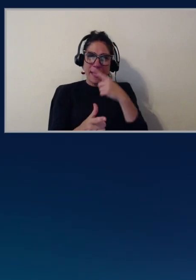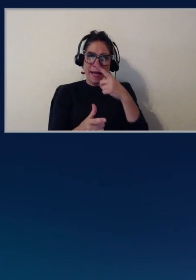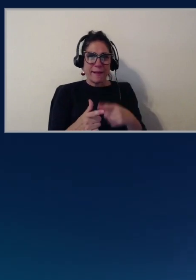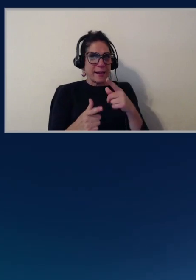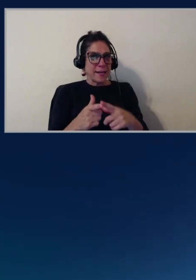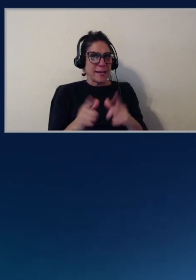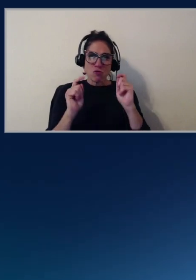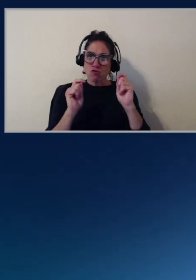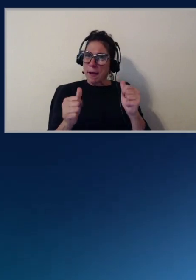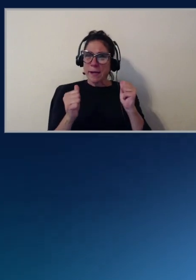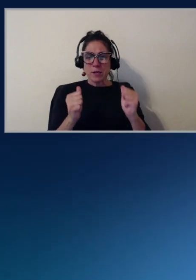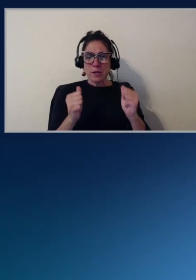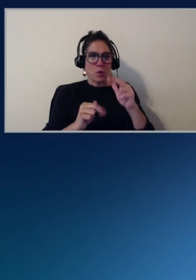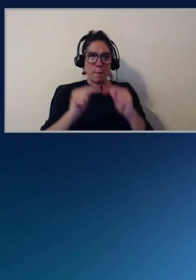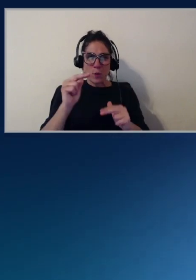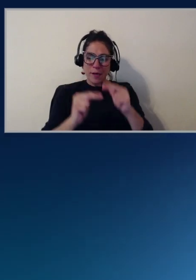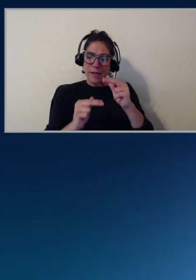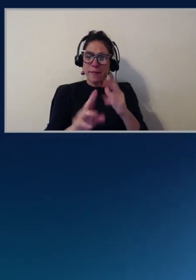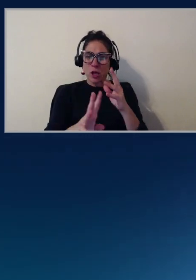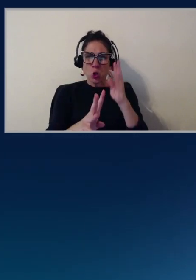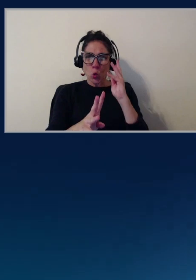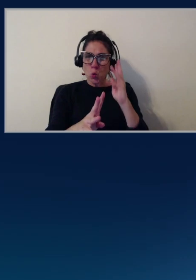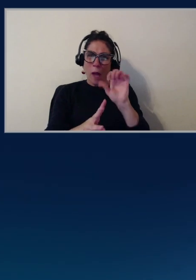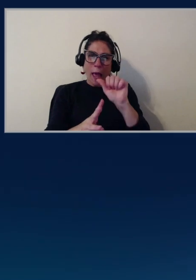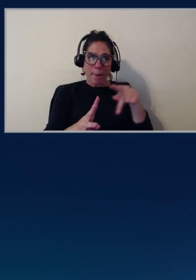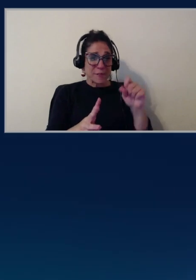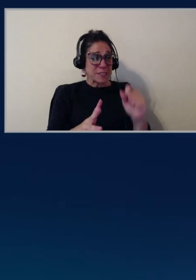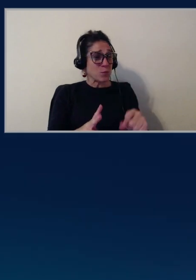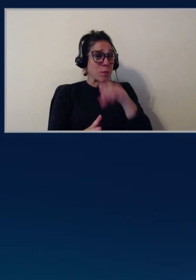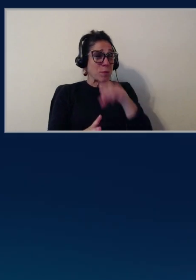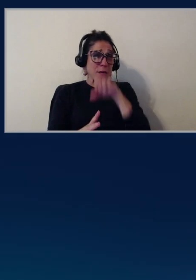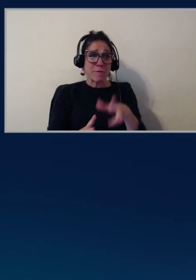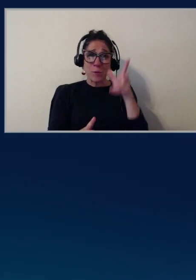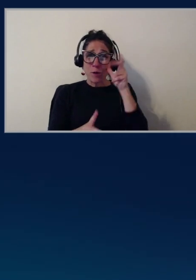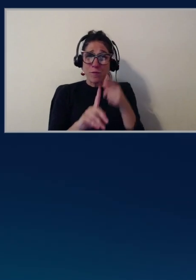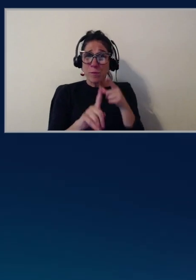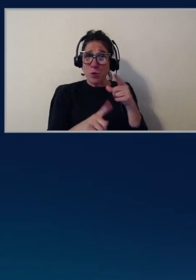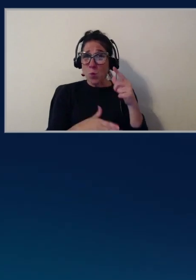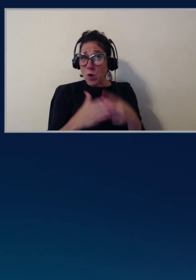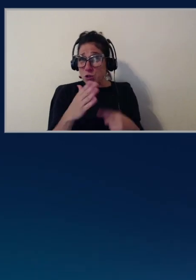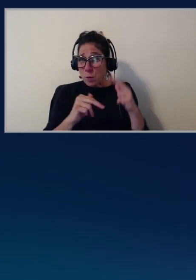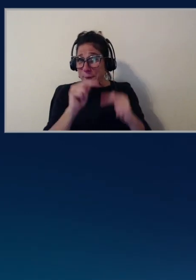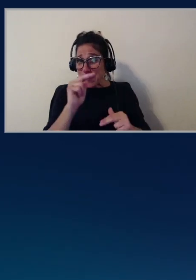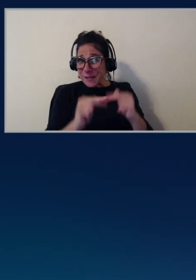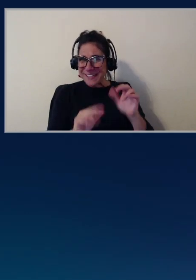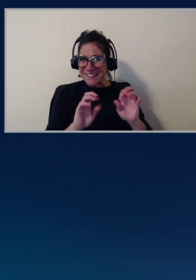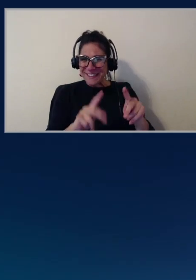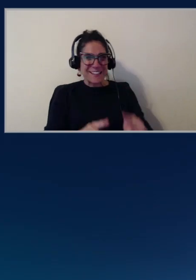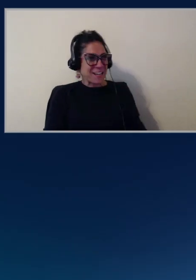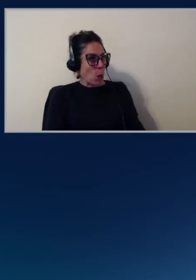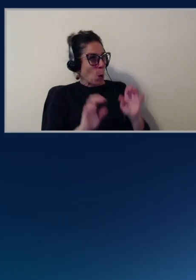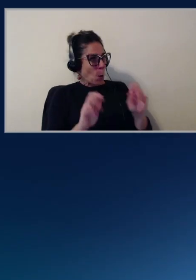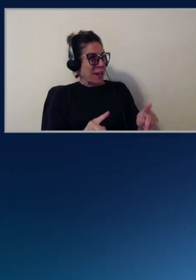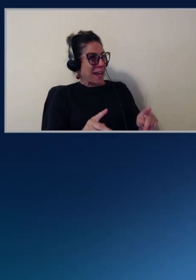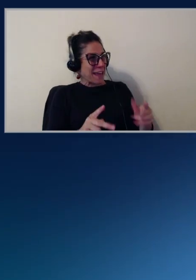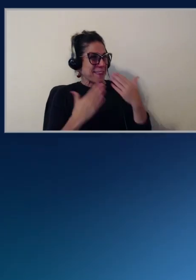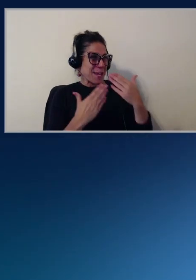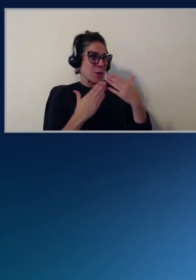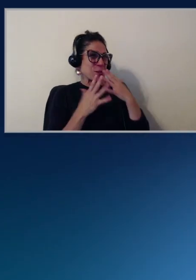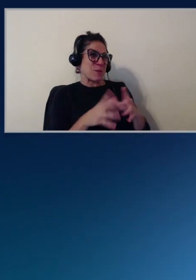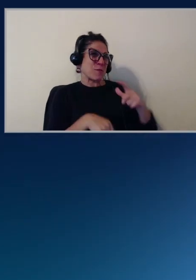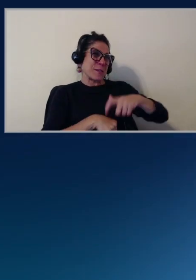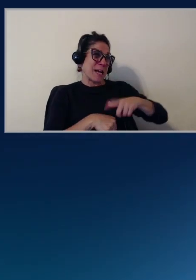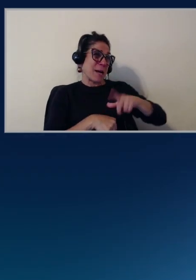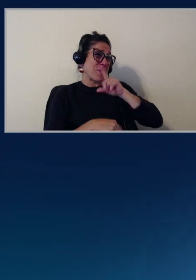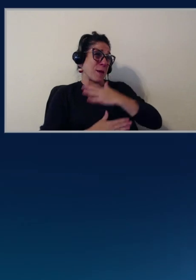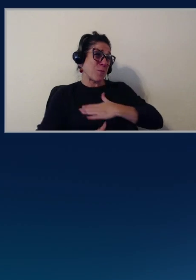right into building your Q apps. And we'd love to hear from you what you're building. All right, there we go. Thank you so much for your time. Really appreciate